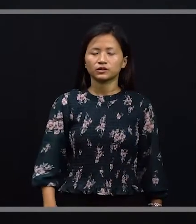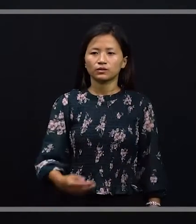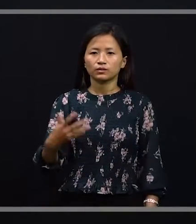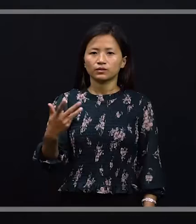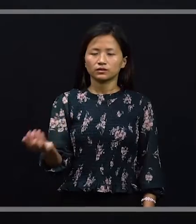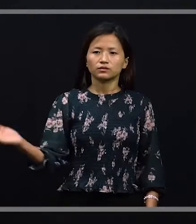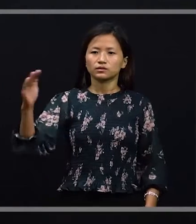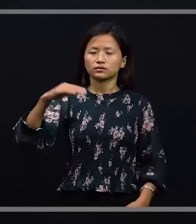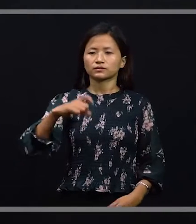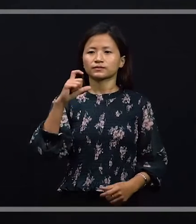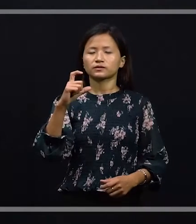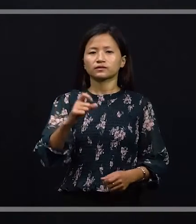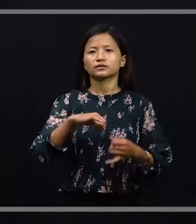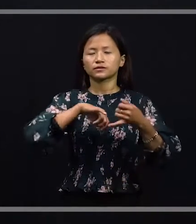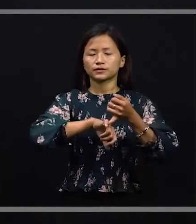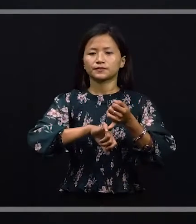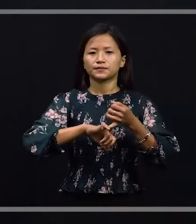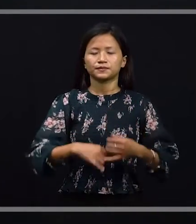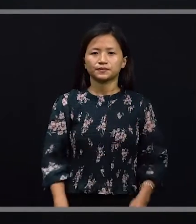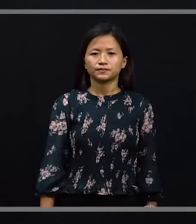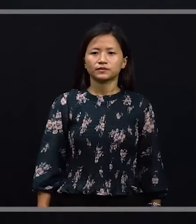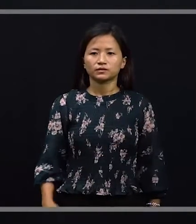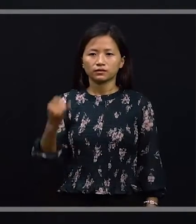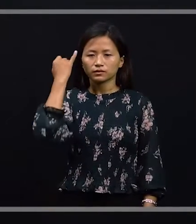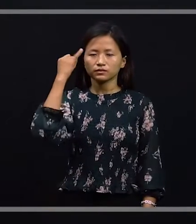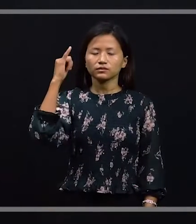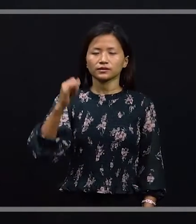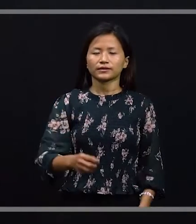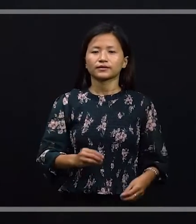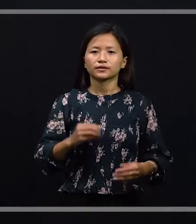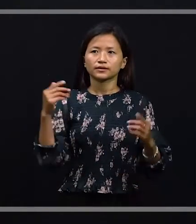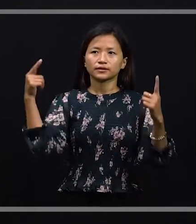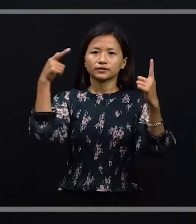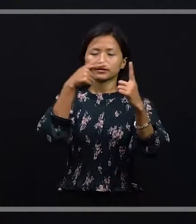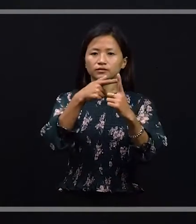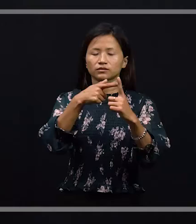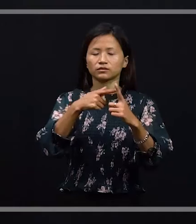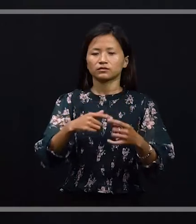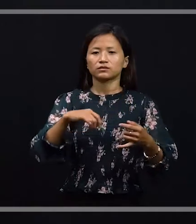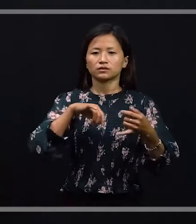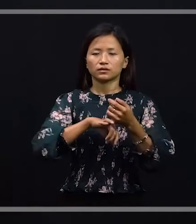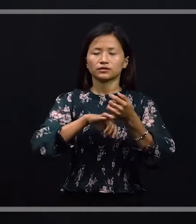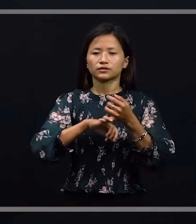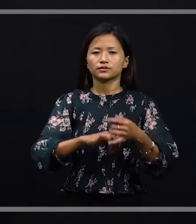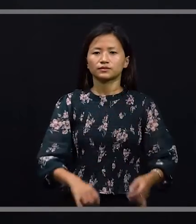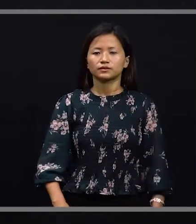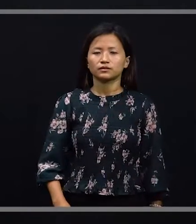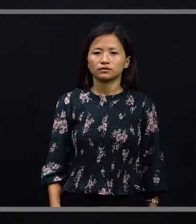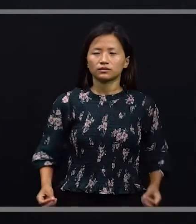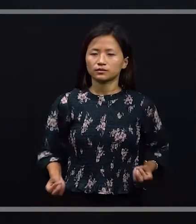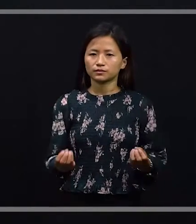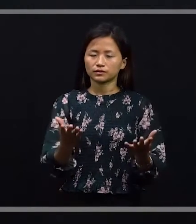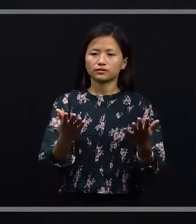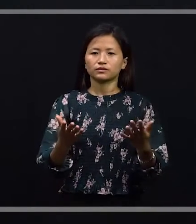that. So that led to anti-democracy. See, in a democracy, what happens is a citizen has the right to